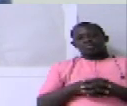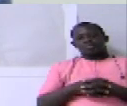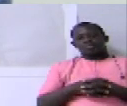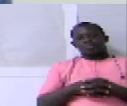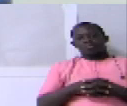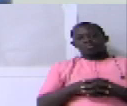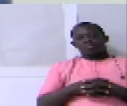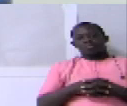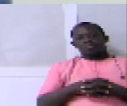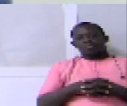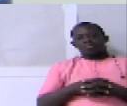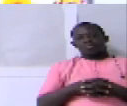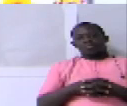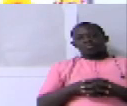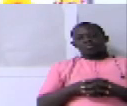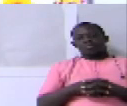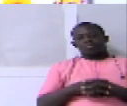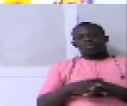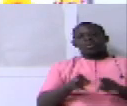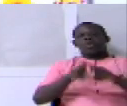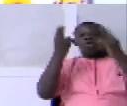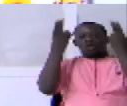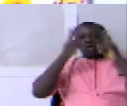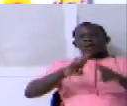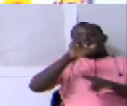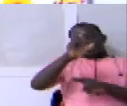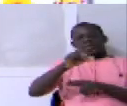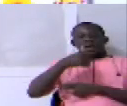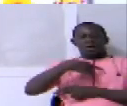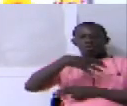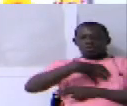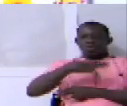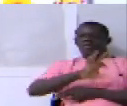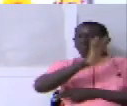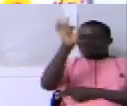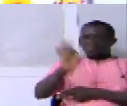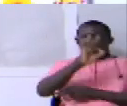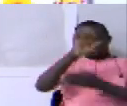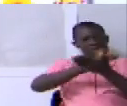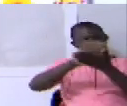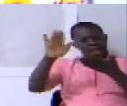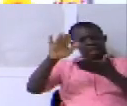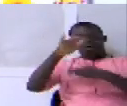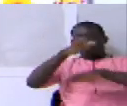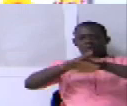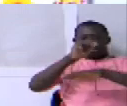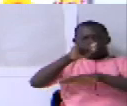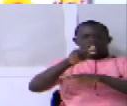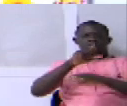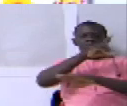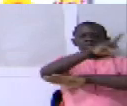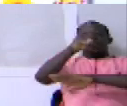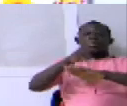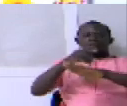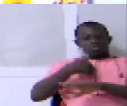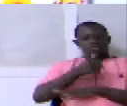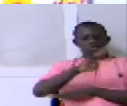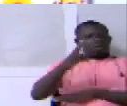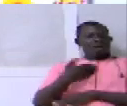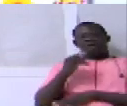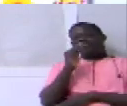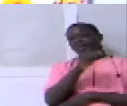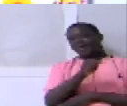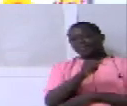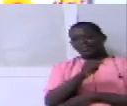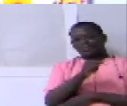fo me dabulandi je. Council, I want to be very clear at this place. Laftale ja yesene ya council. I was not present. Ntamantara je